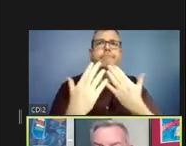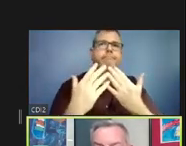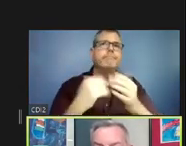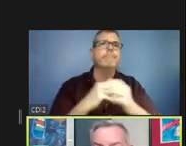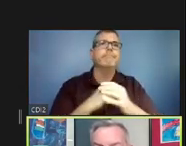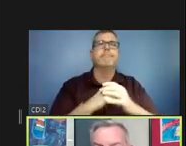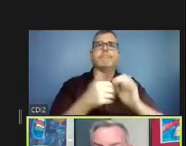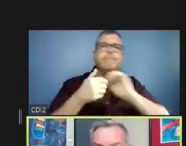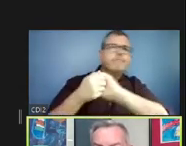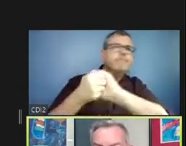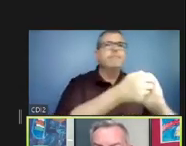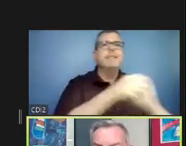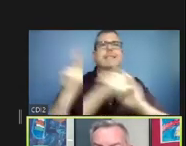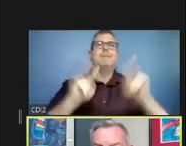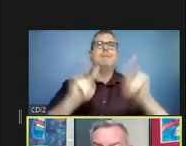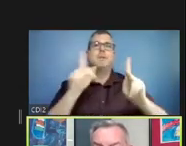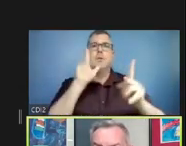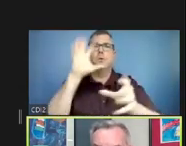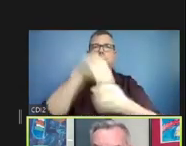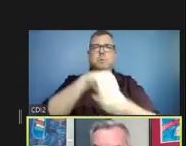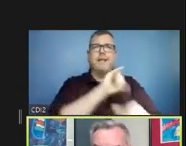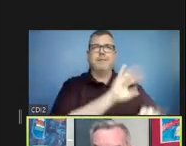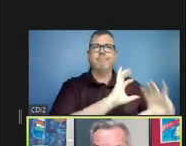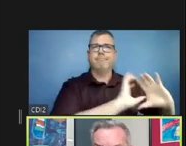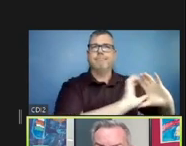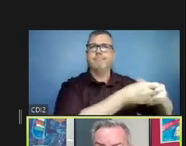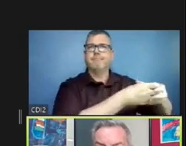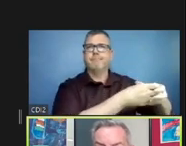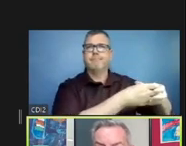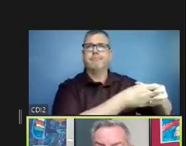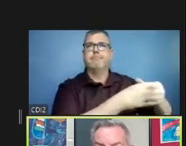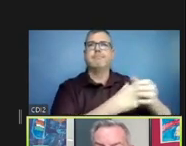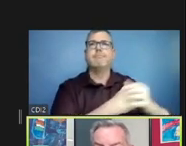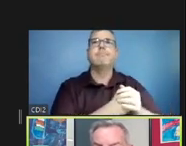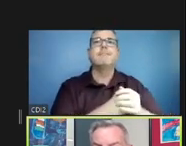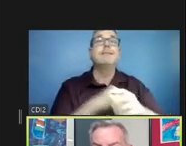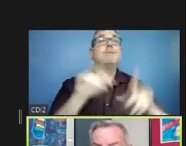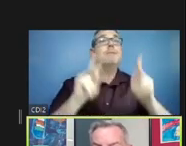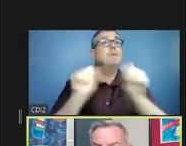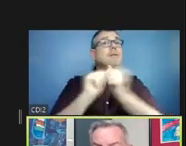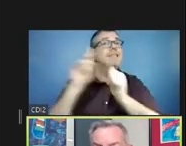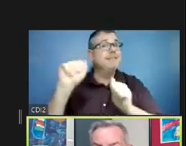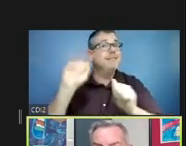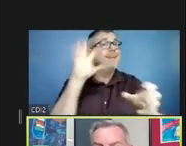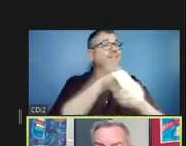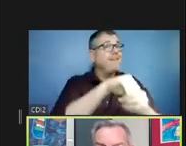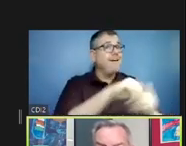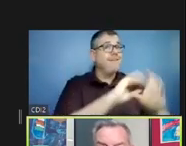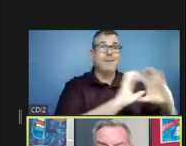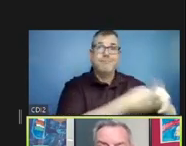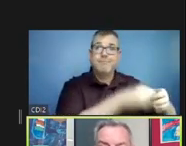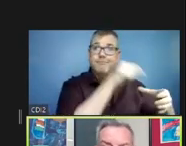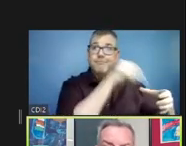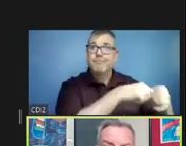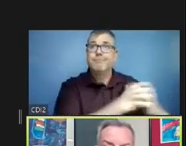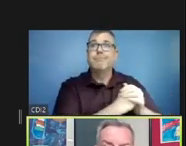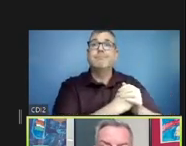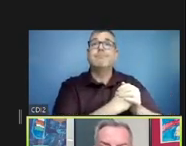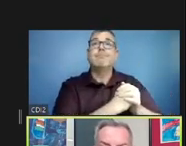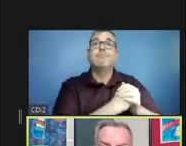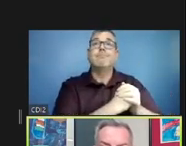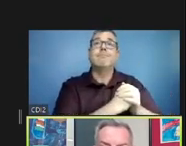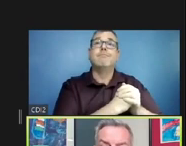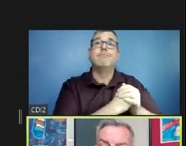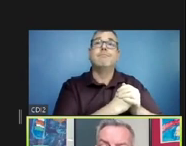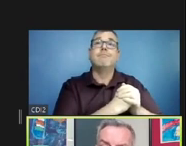presented. And that is Christina Mills from the California Federation of Independent Living Councils, Sylvia Yee from